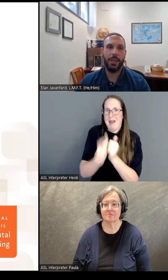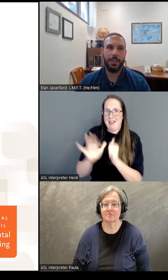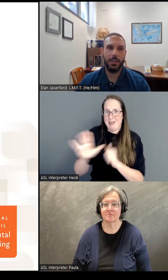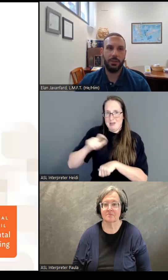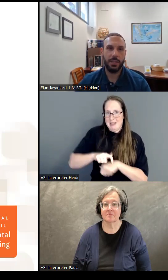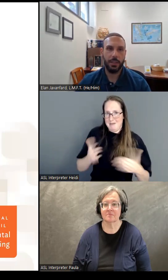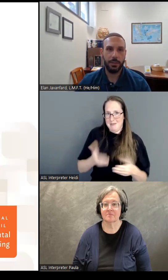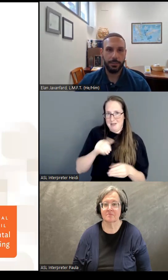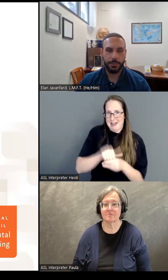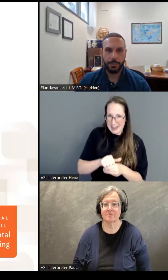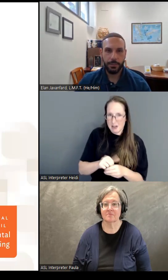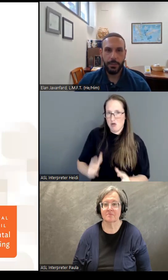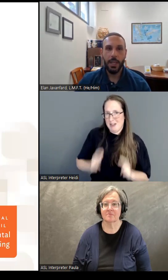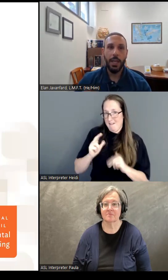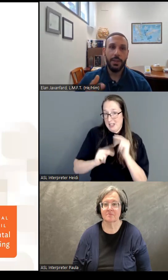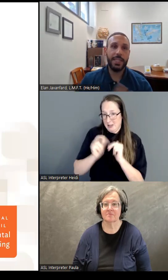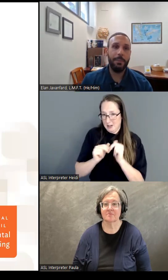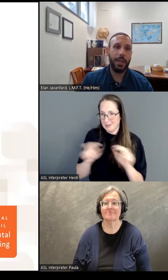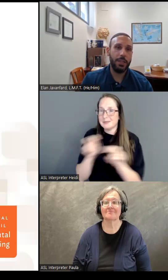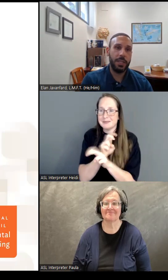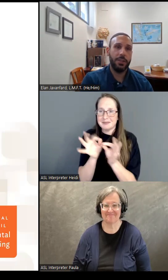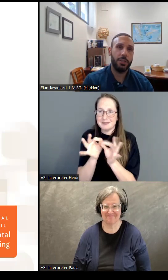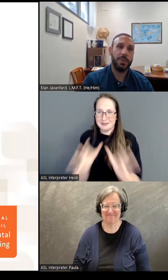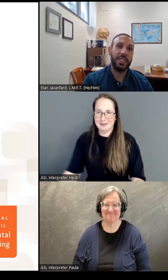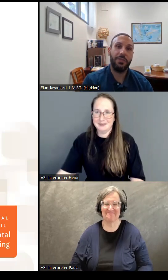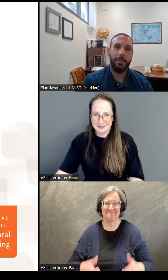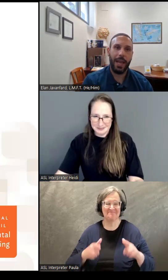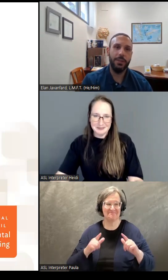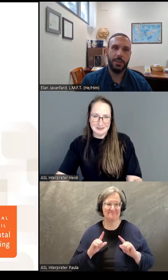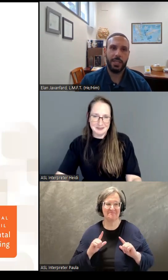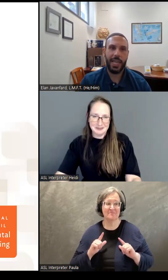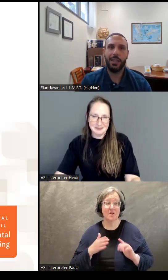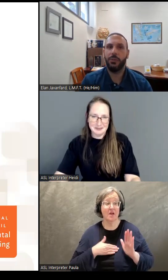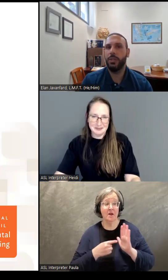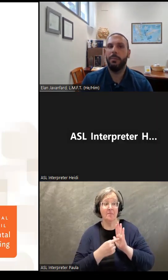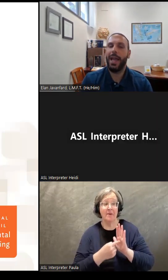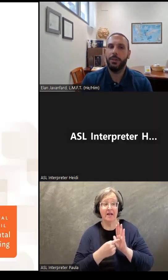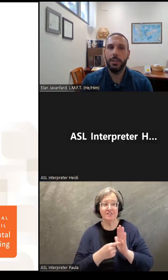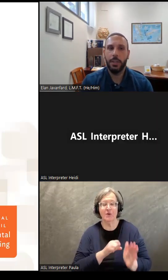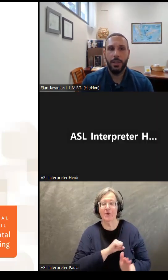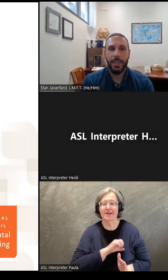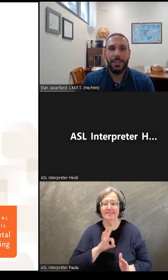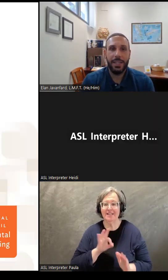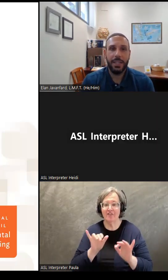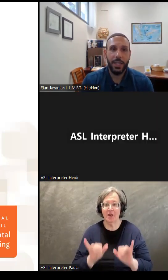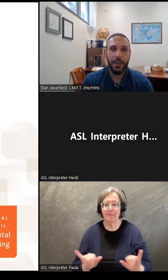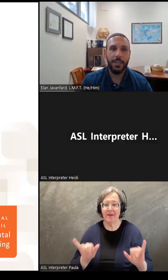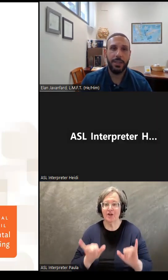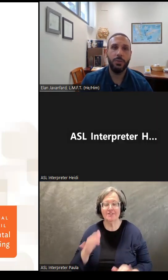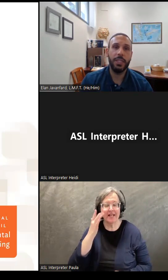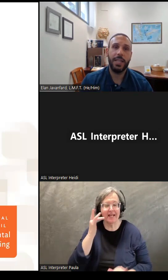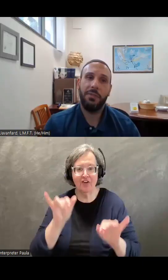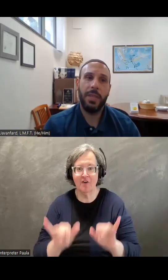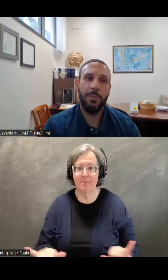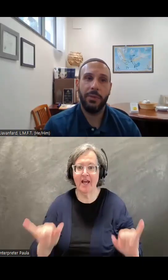spend in a residential facility. The example I use here in terms of staffing patterns is a California pattern. The idea here is